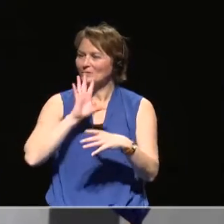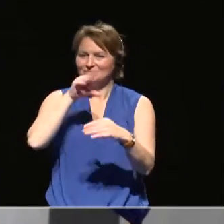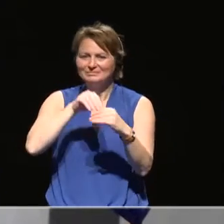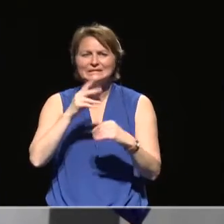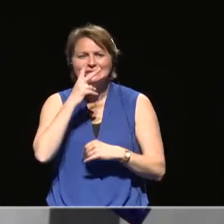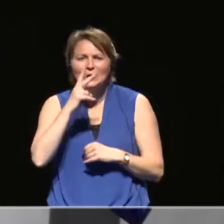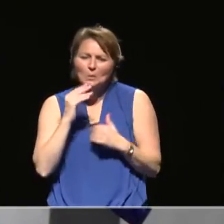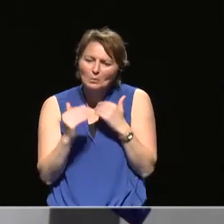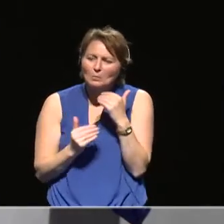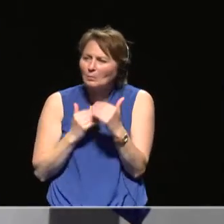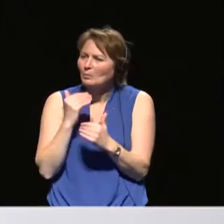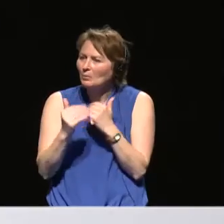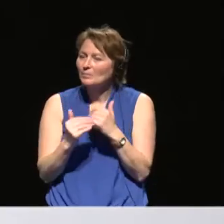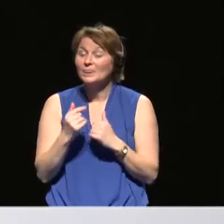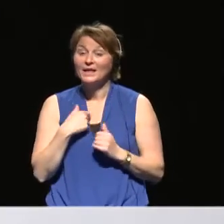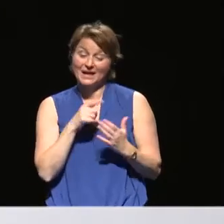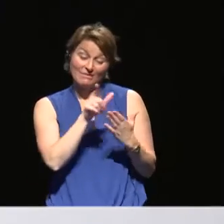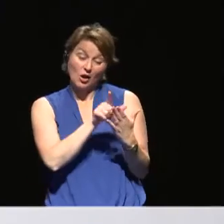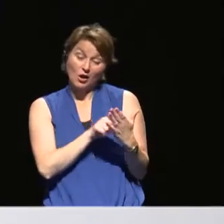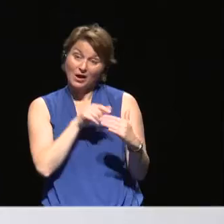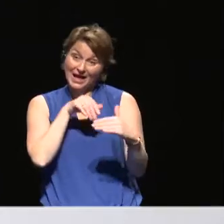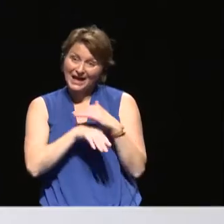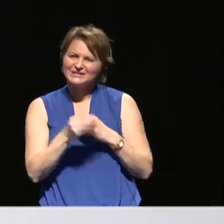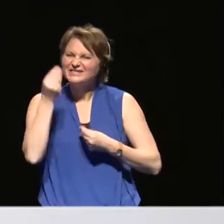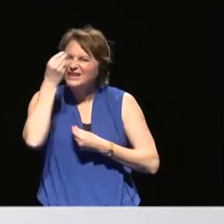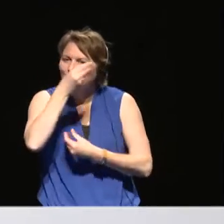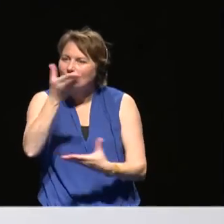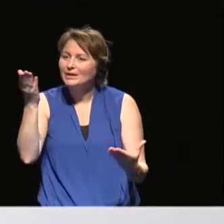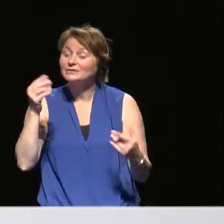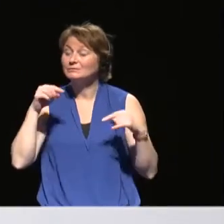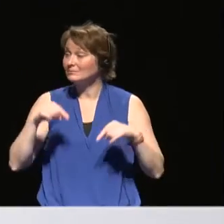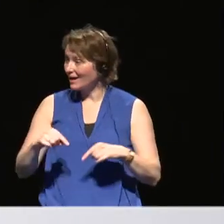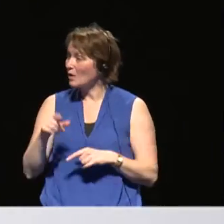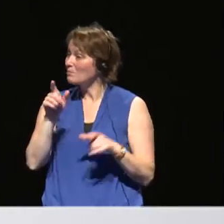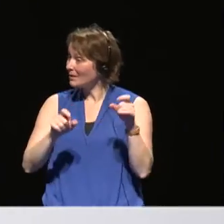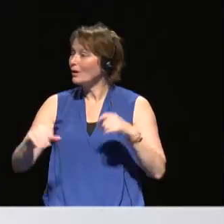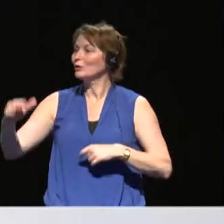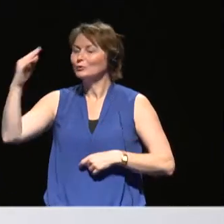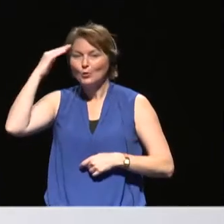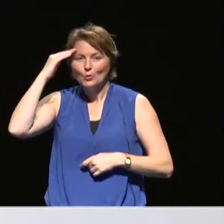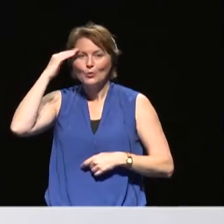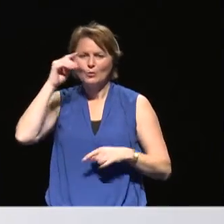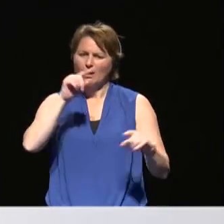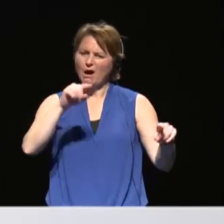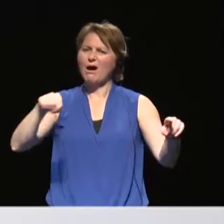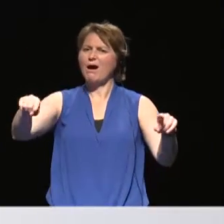these processes, and we have the law of access to the information. Today, the population knows where and with